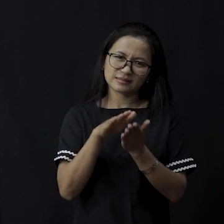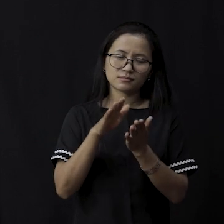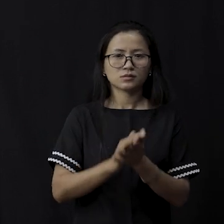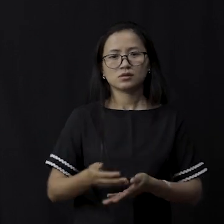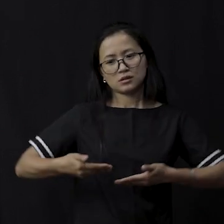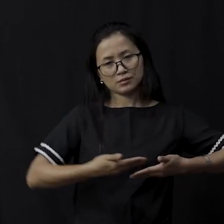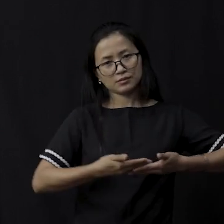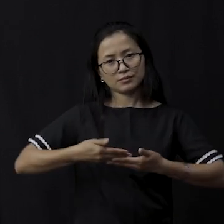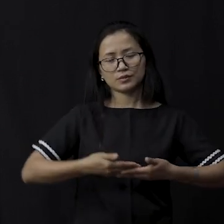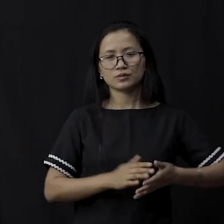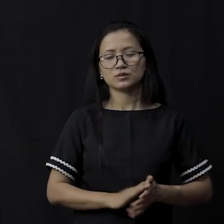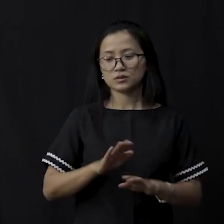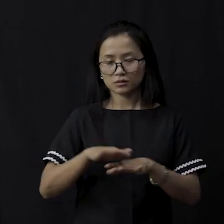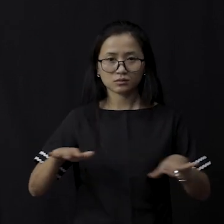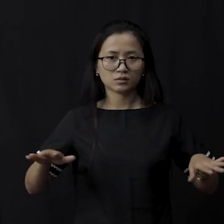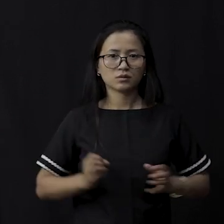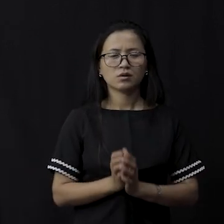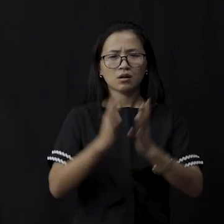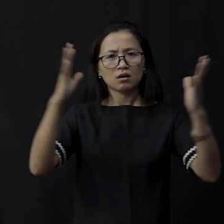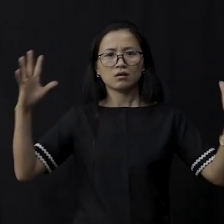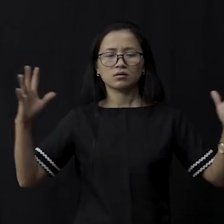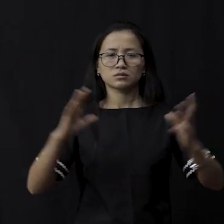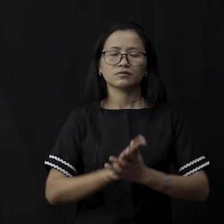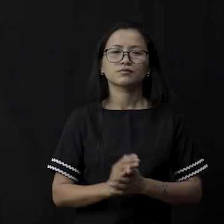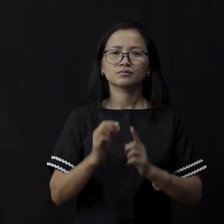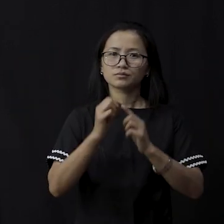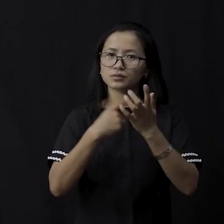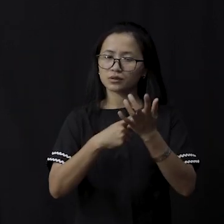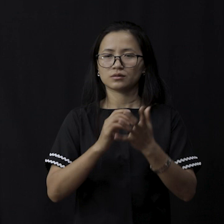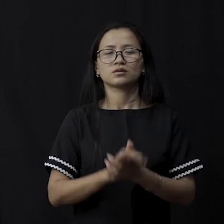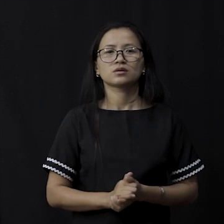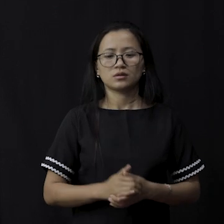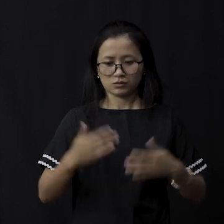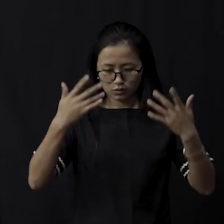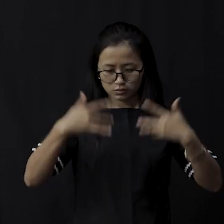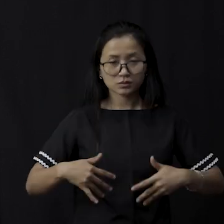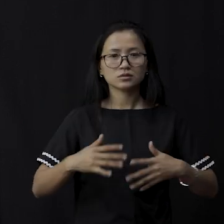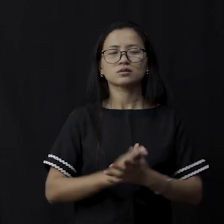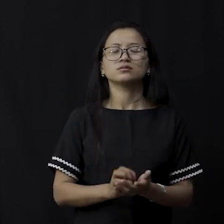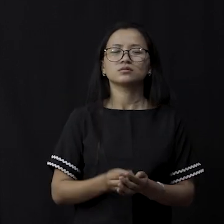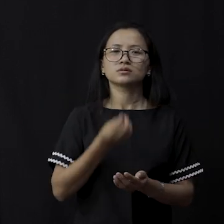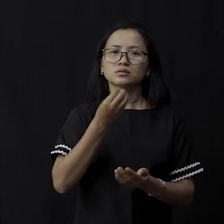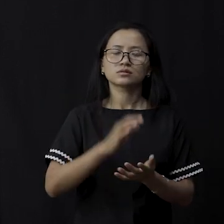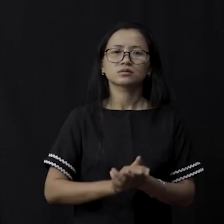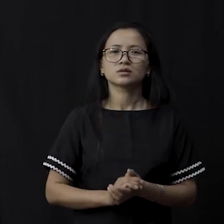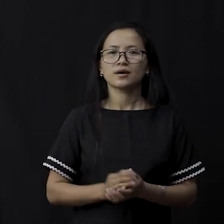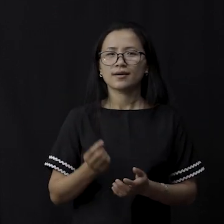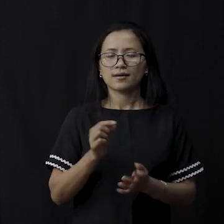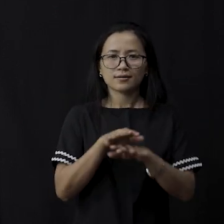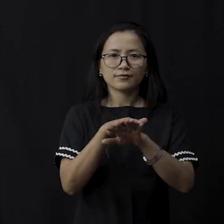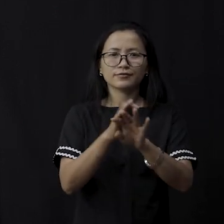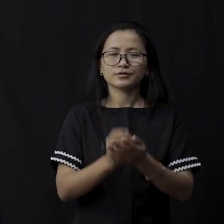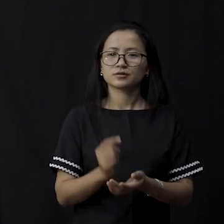small babies and children like you should have lots of, proteins, okay? Your diet should contain lots of proteins like eggs and fish